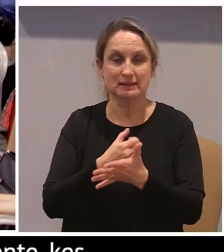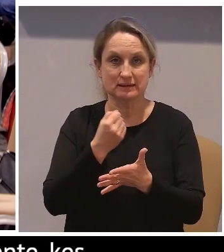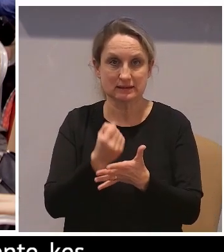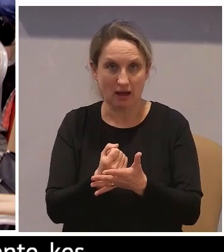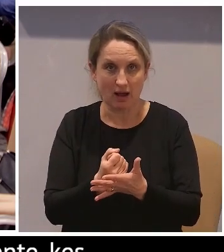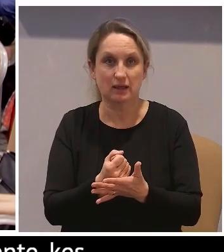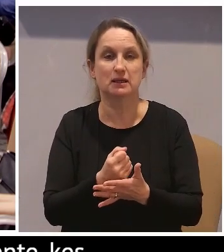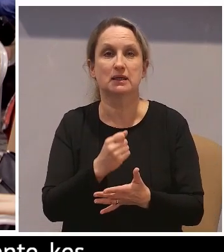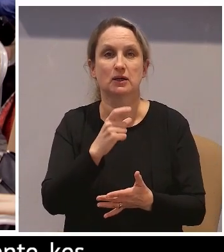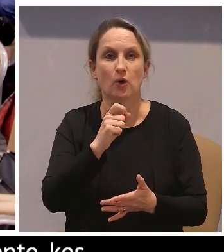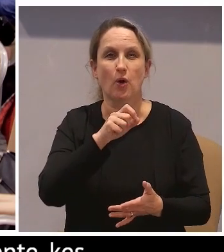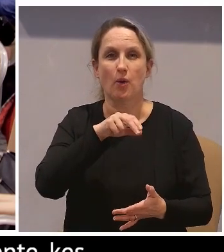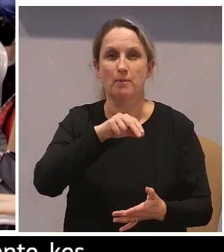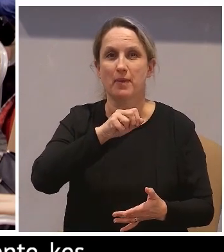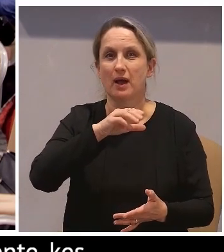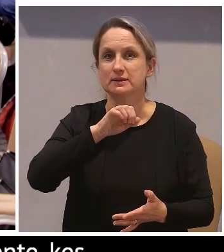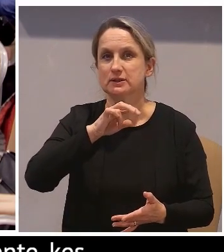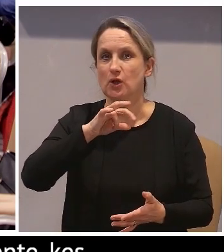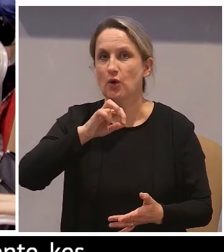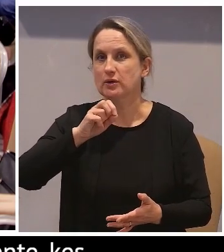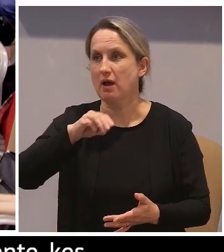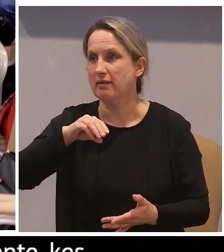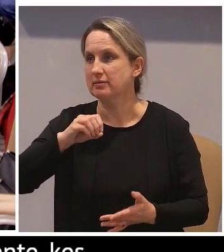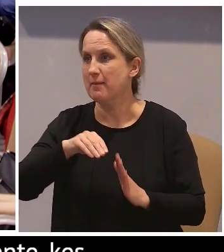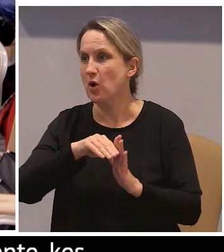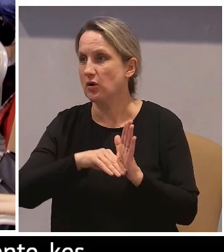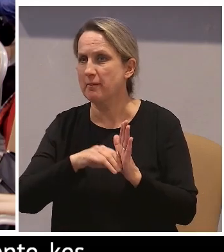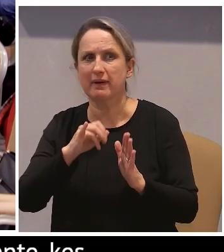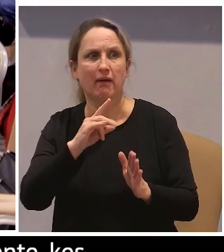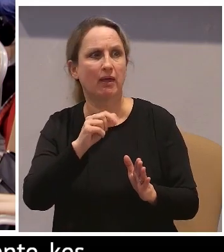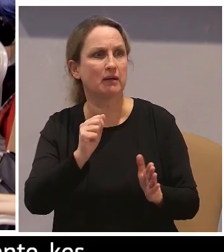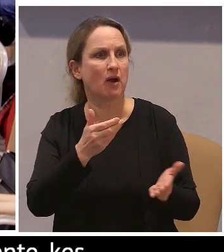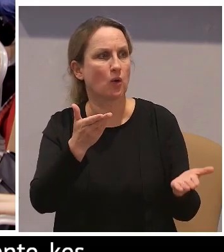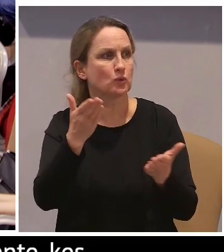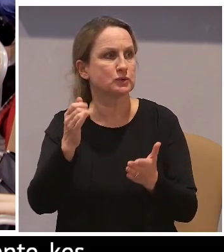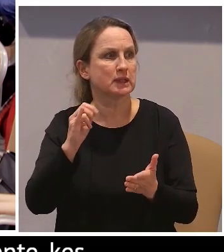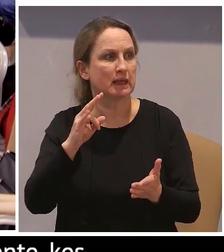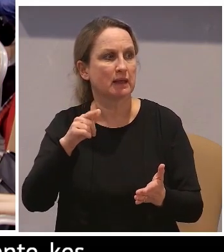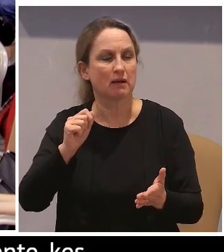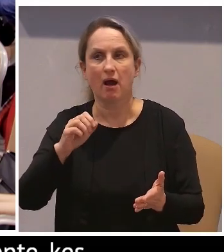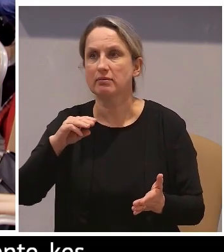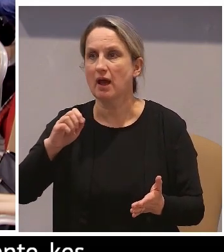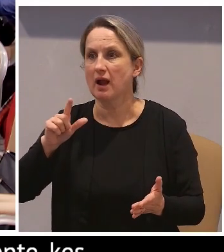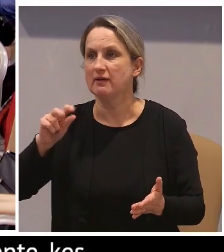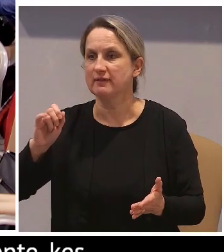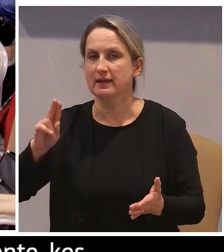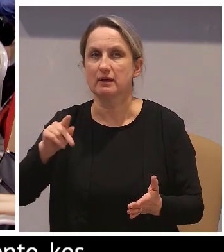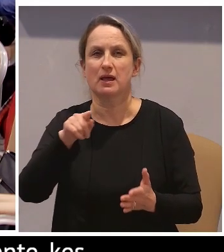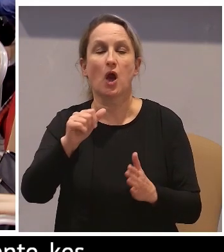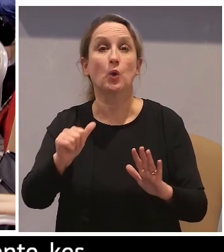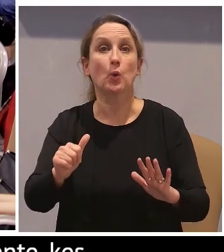When it became available in the EU, it wasn't publicly funded in Estonia.